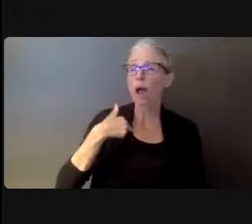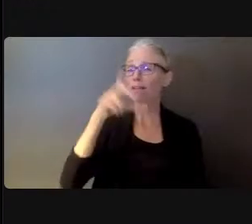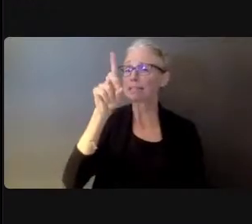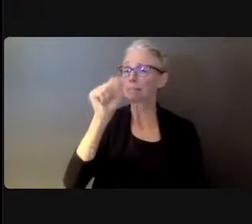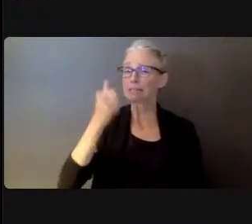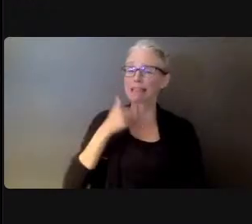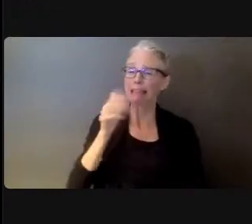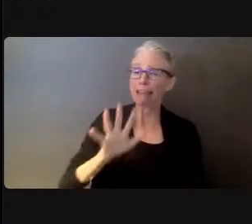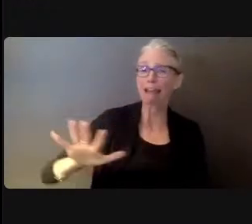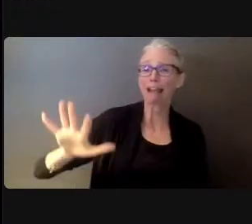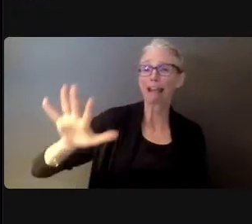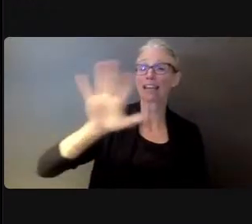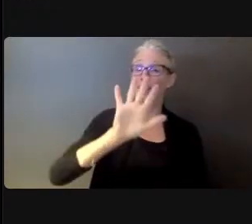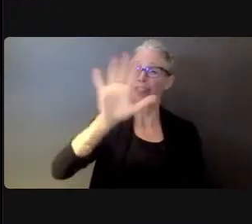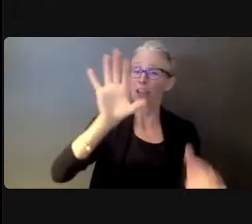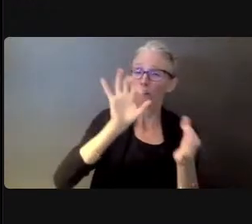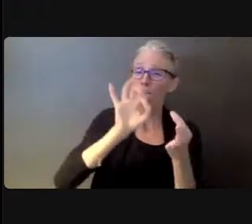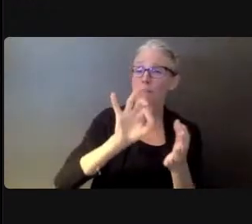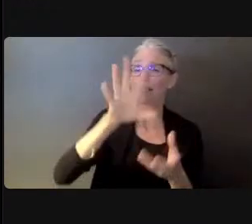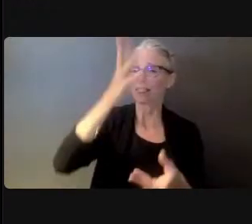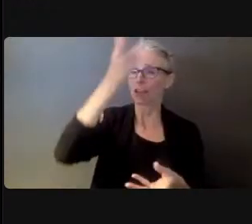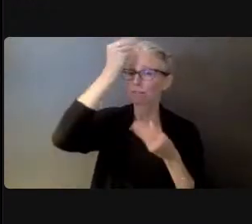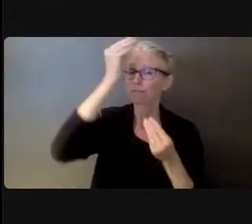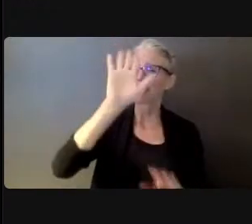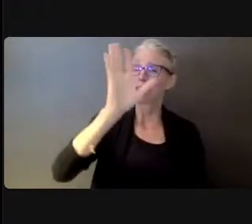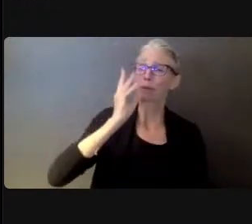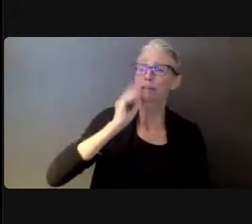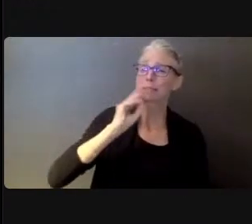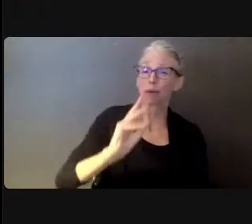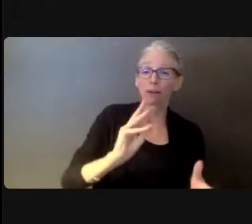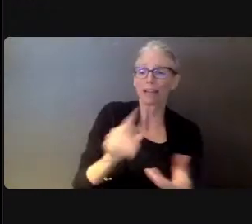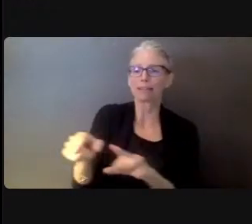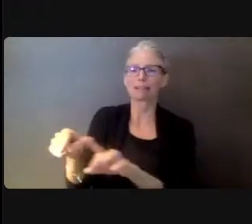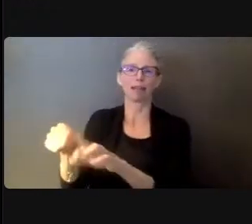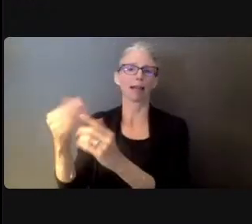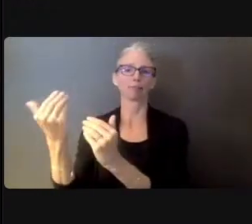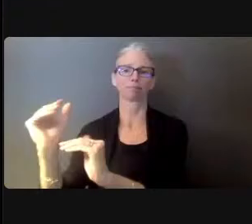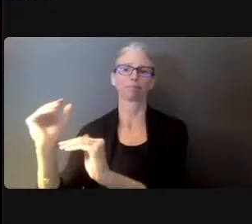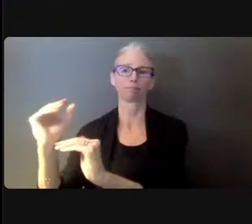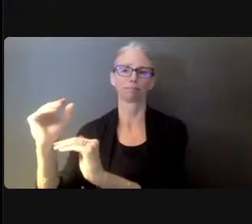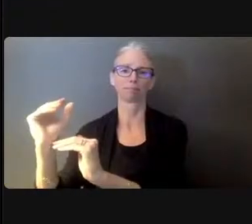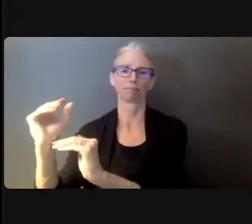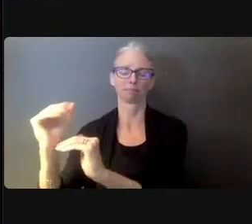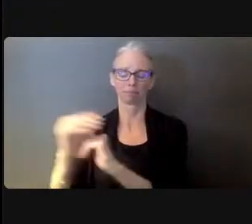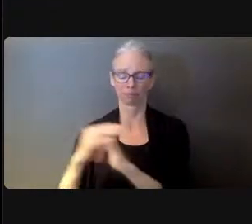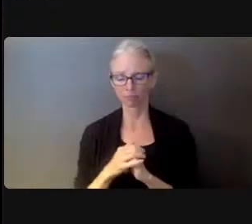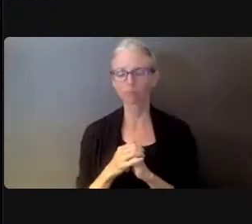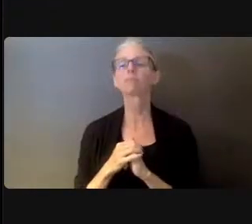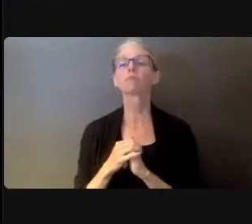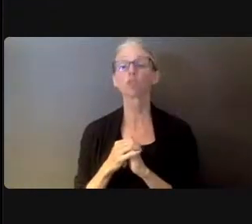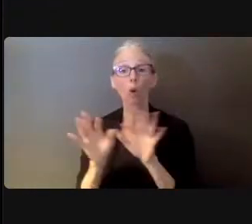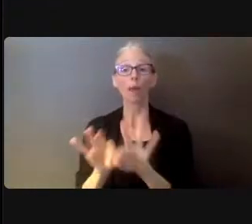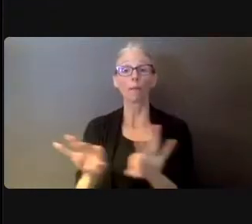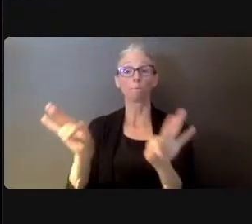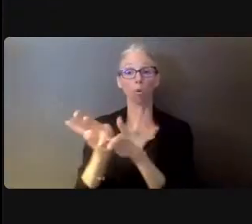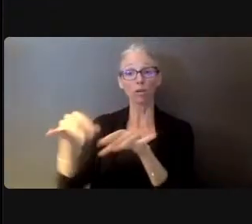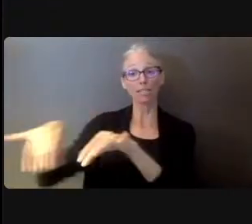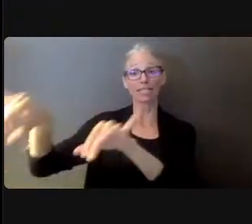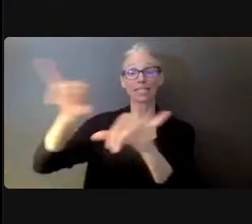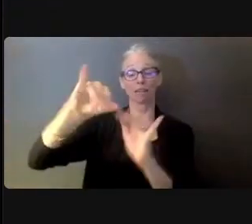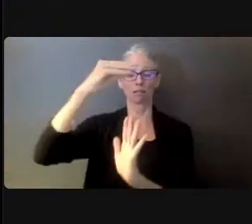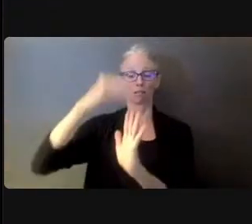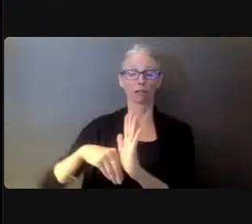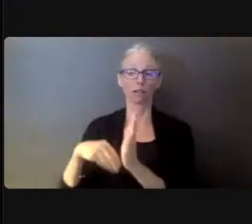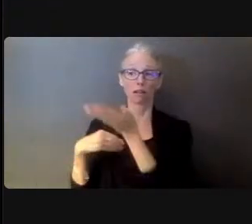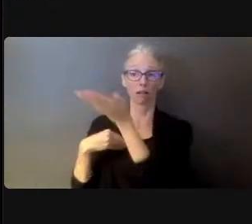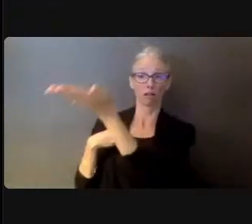And so this is why these standards go out for public review, so that other people can review them, consider it from their own perspective, and